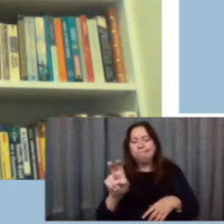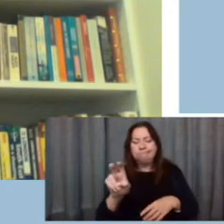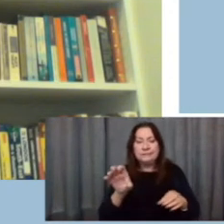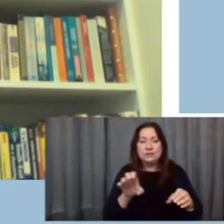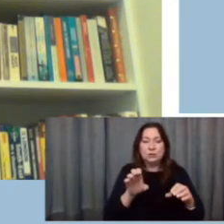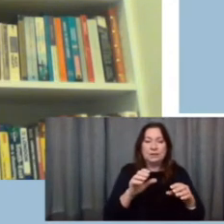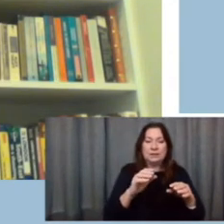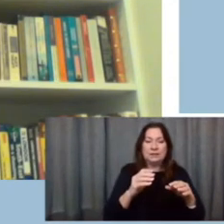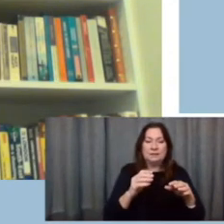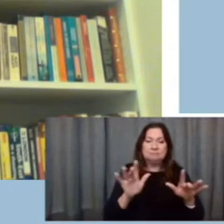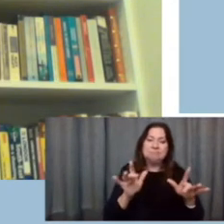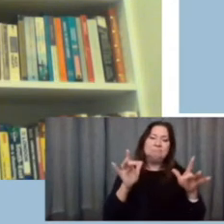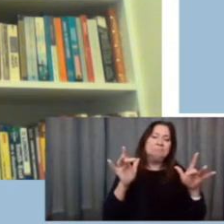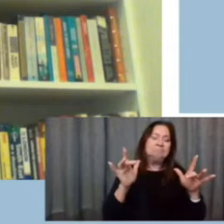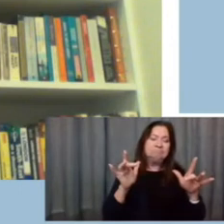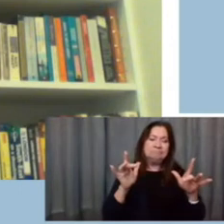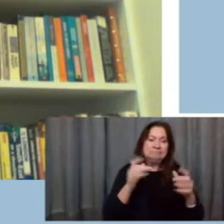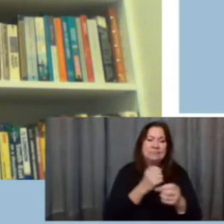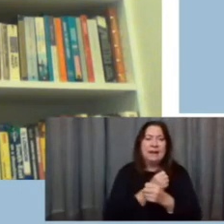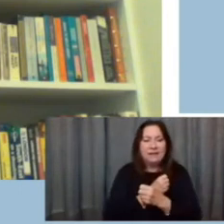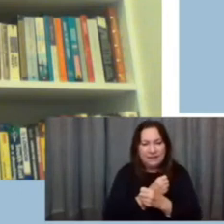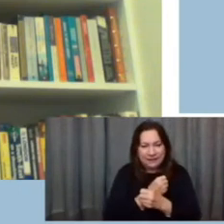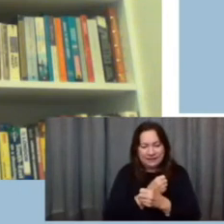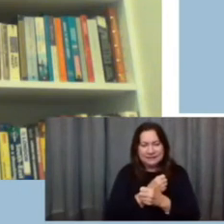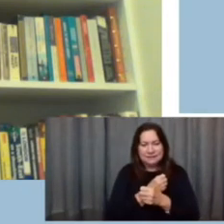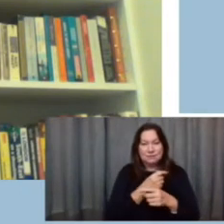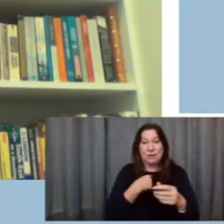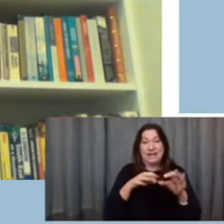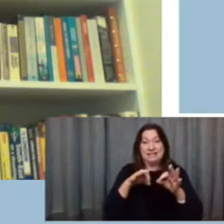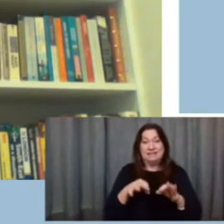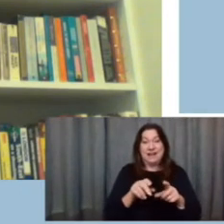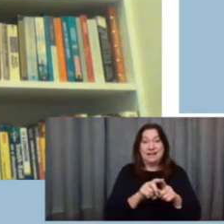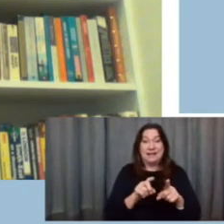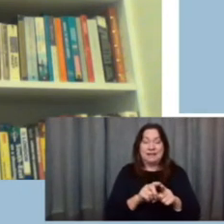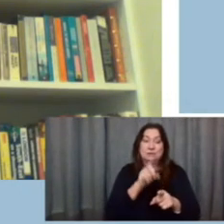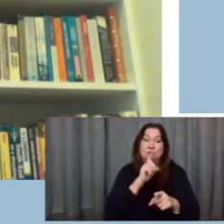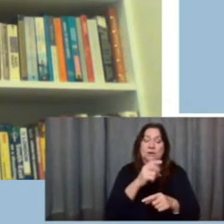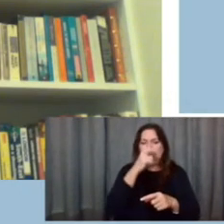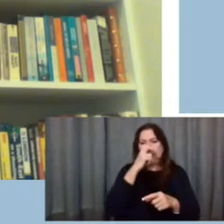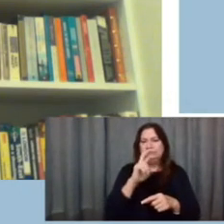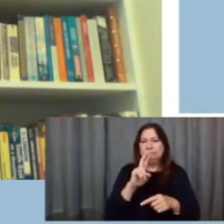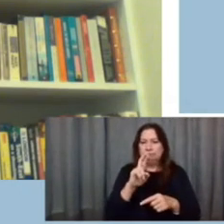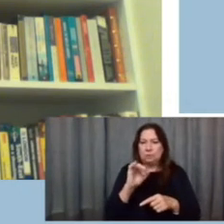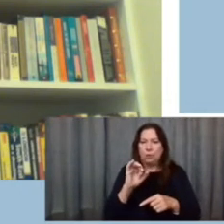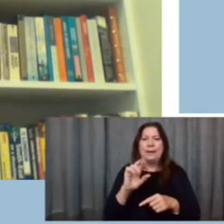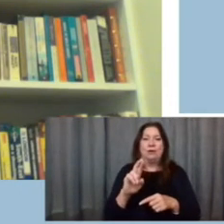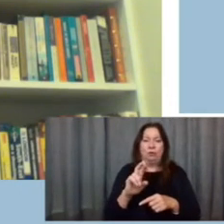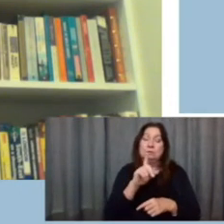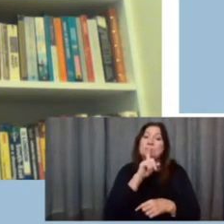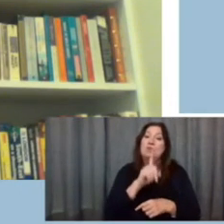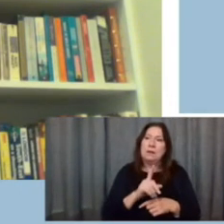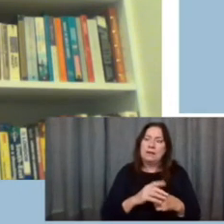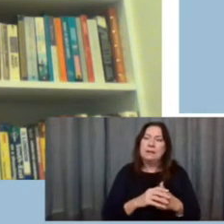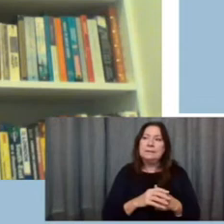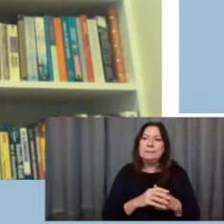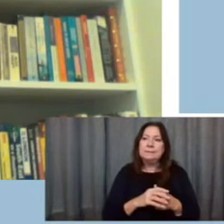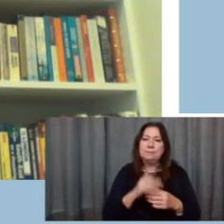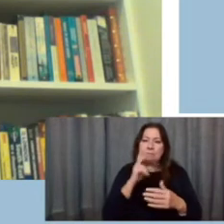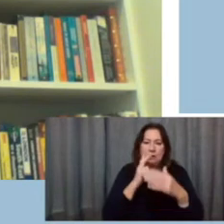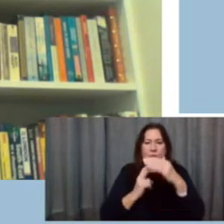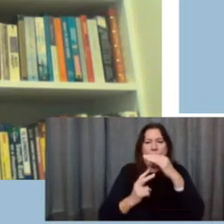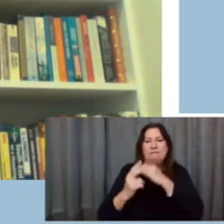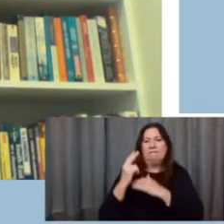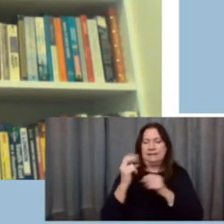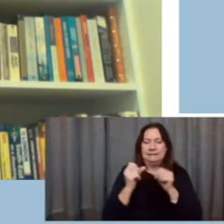and lovingly, and with that, what I define as actual rigor of truly, reflecting